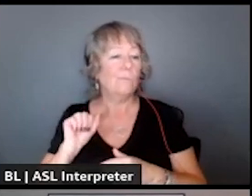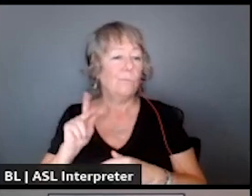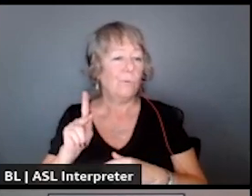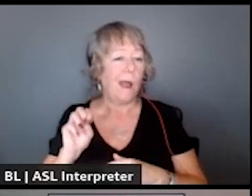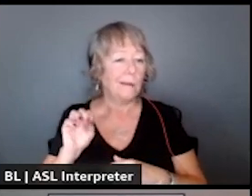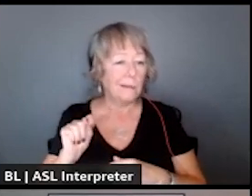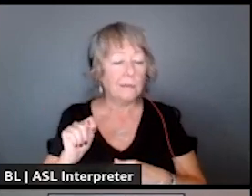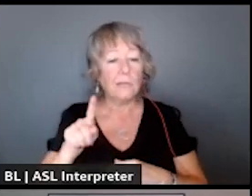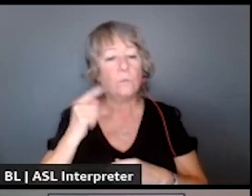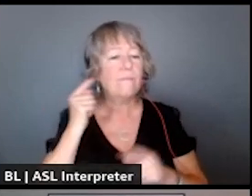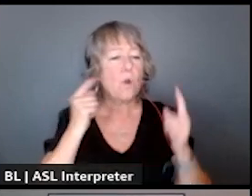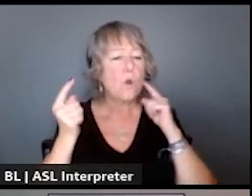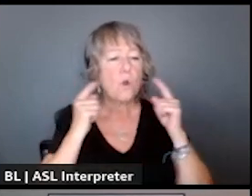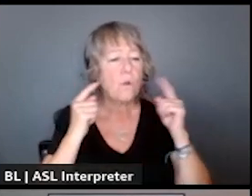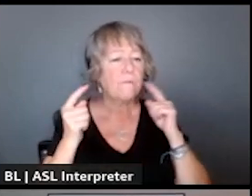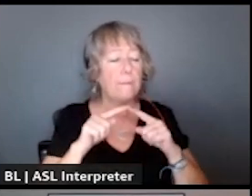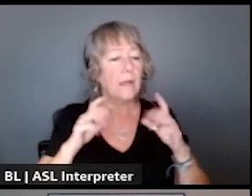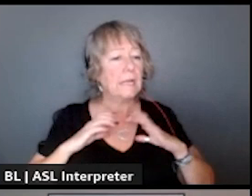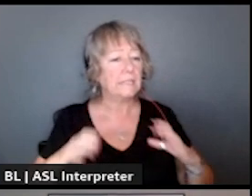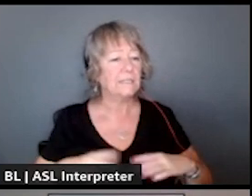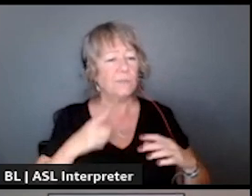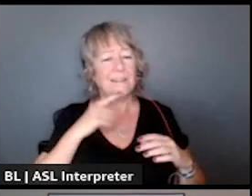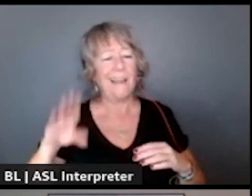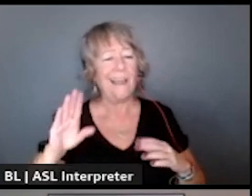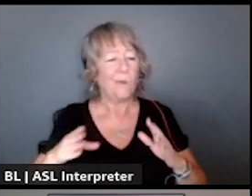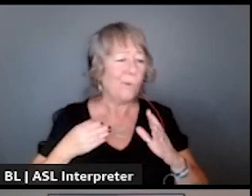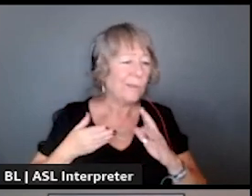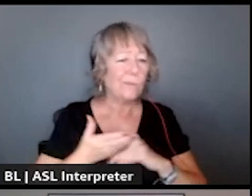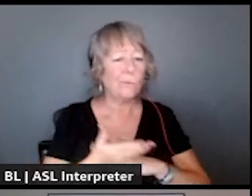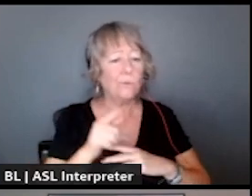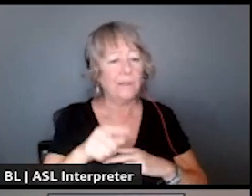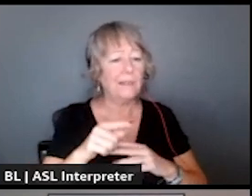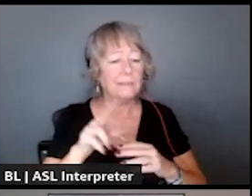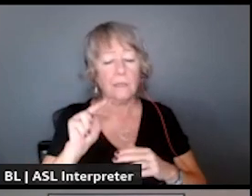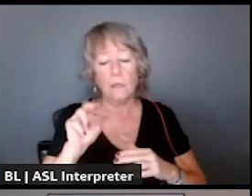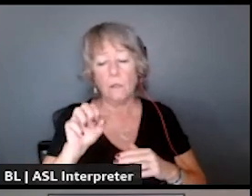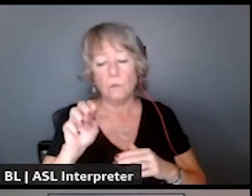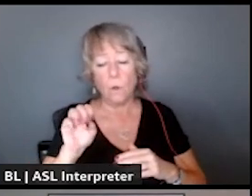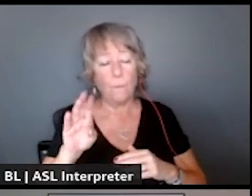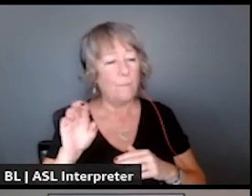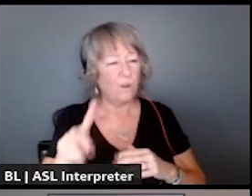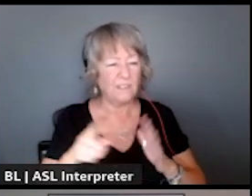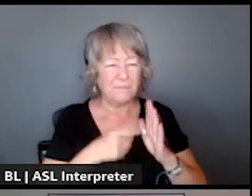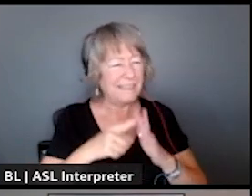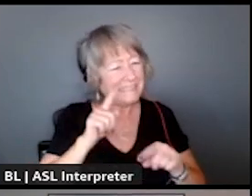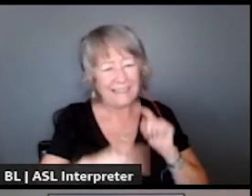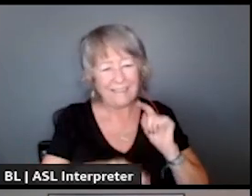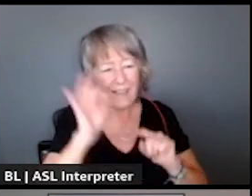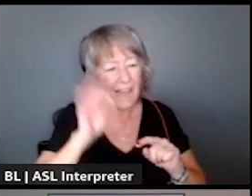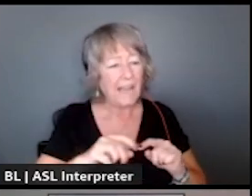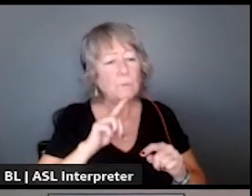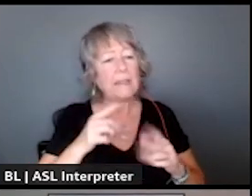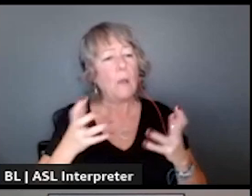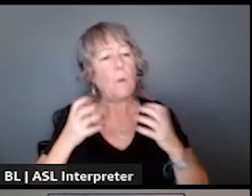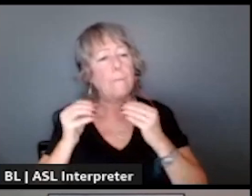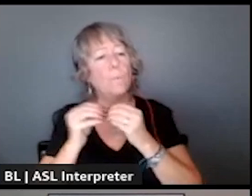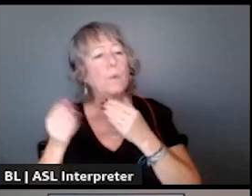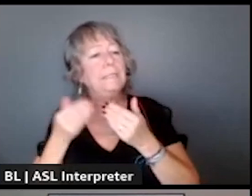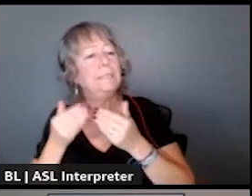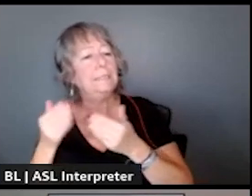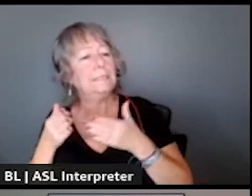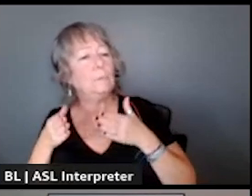just to I don't want to pepper you with a bunch of questions before we get. I just want to let the audience know that these are coming in live, so continue bringing in the questions, and